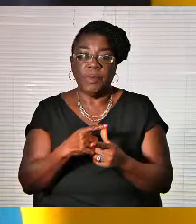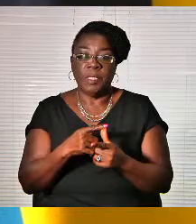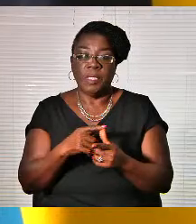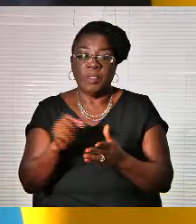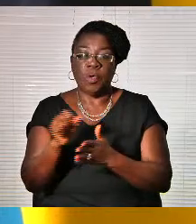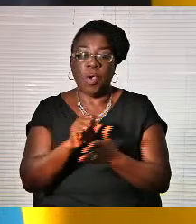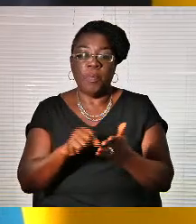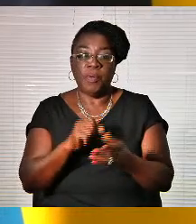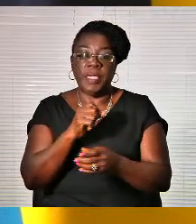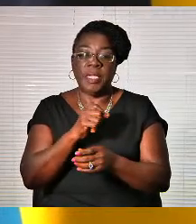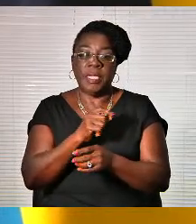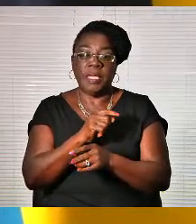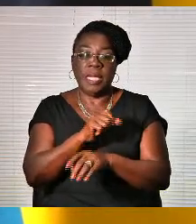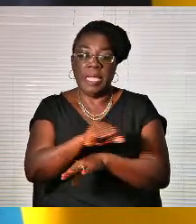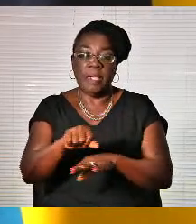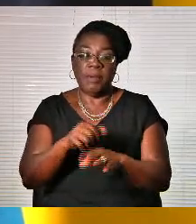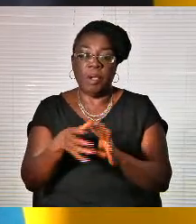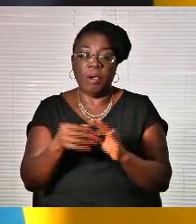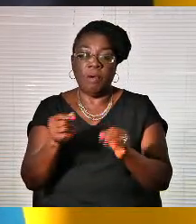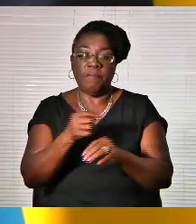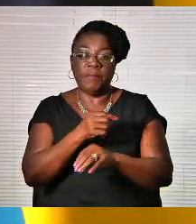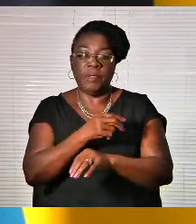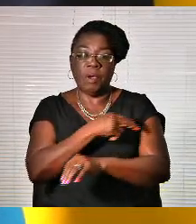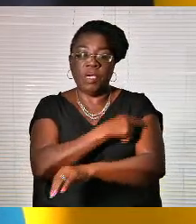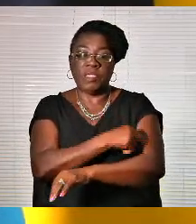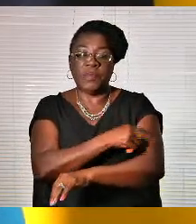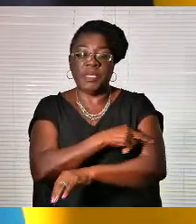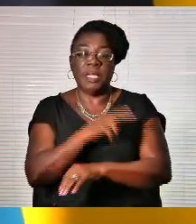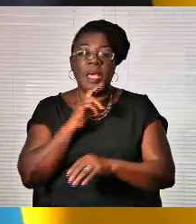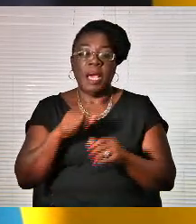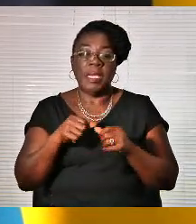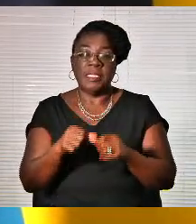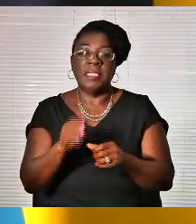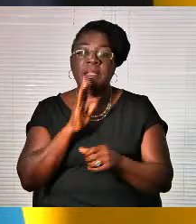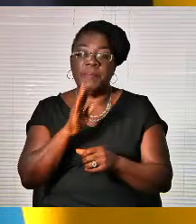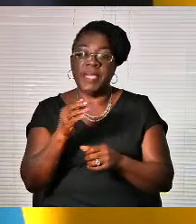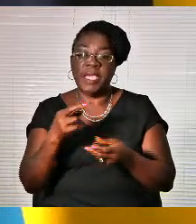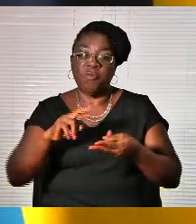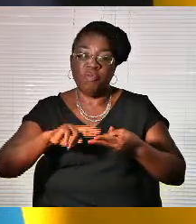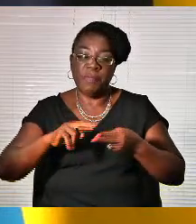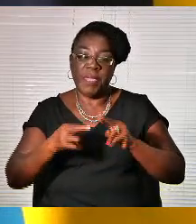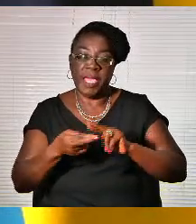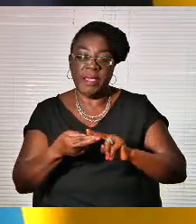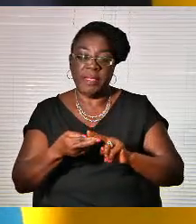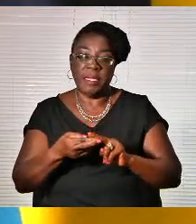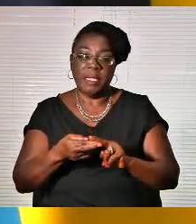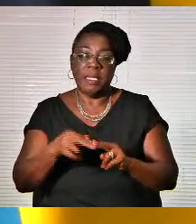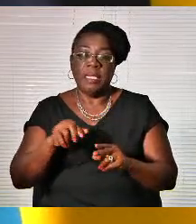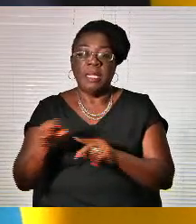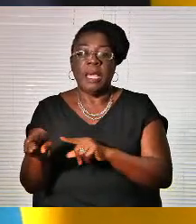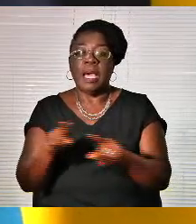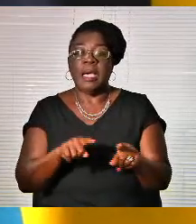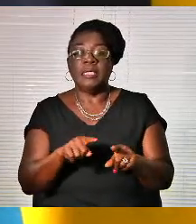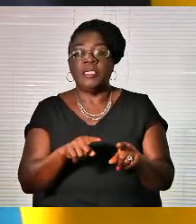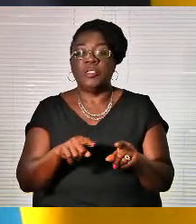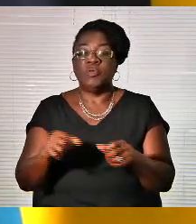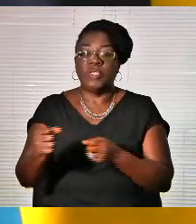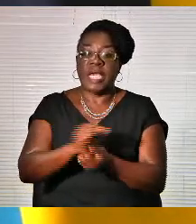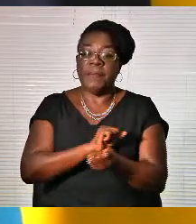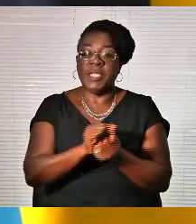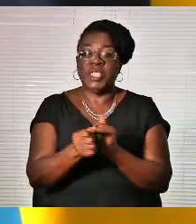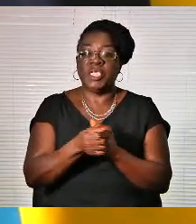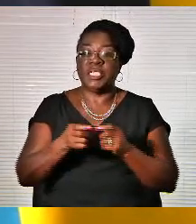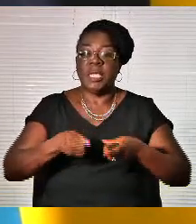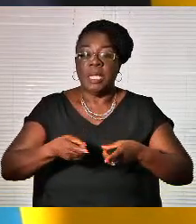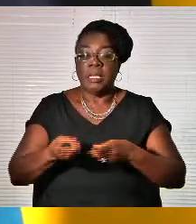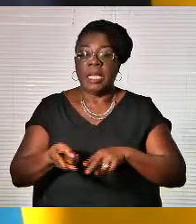operating theater are still being repaired as it relates to any damages sustained as a result